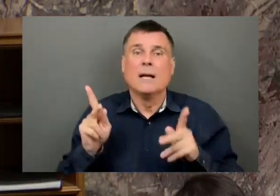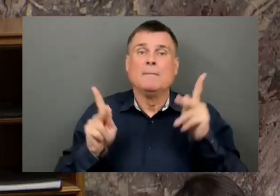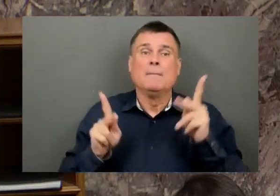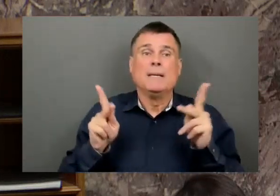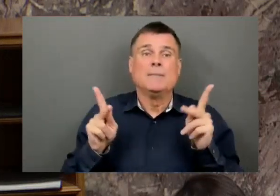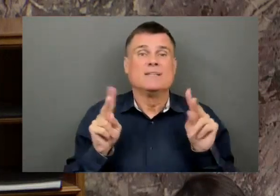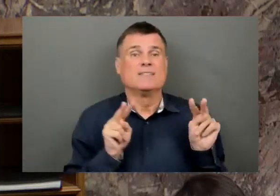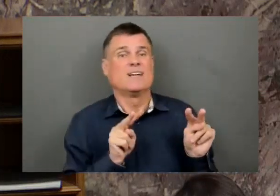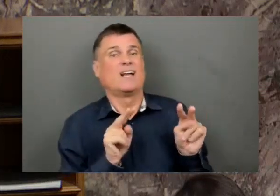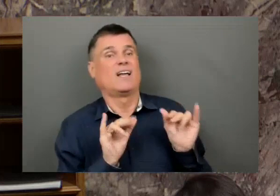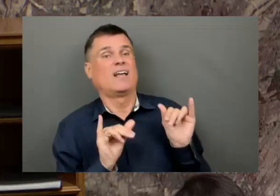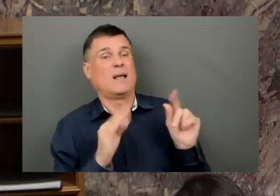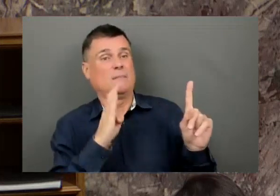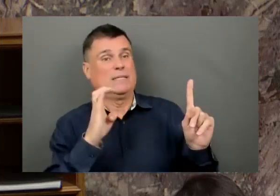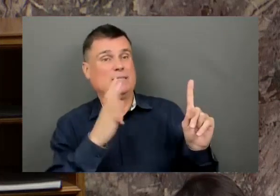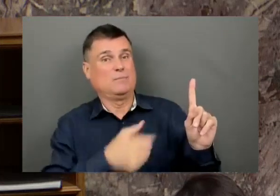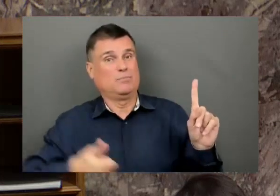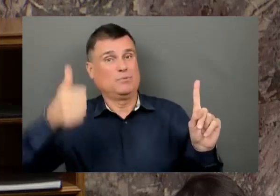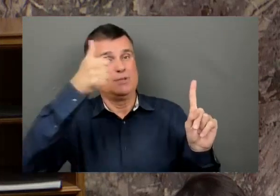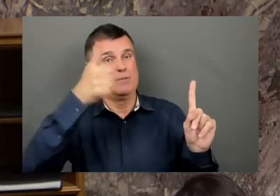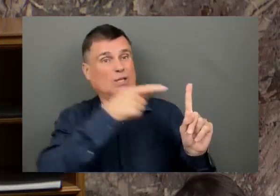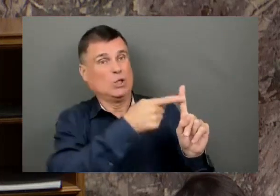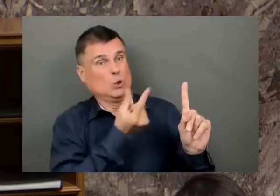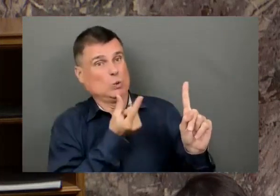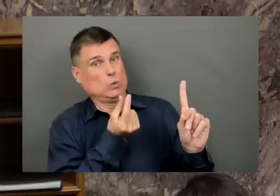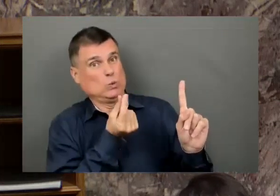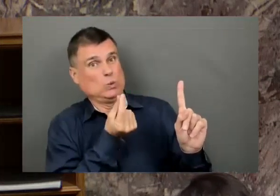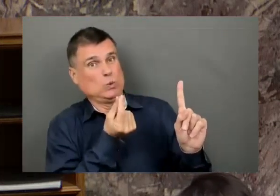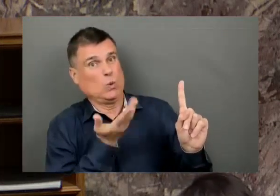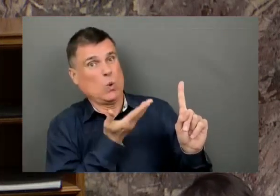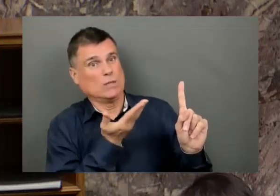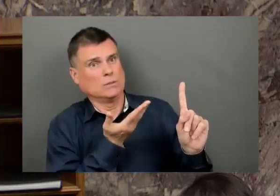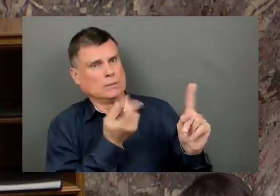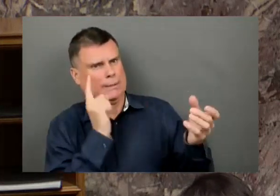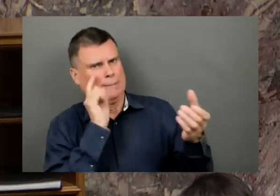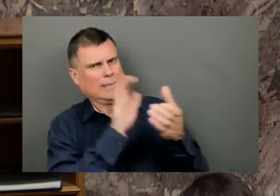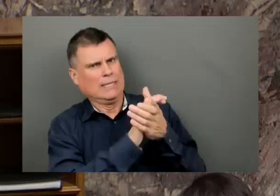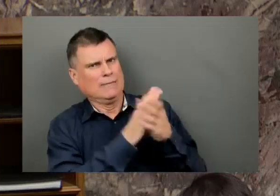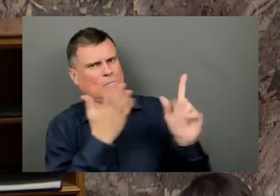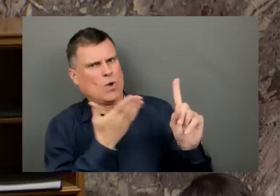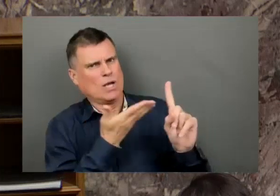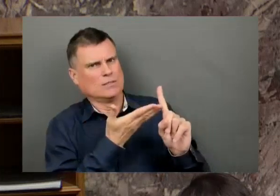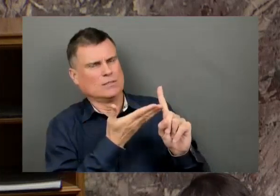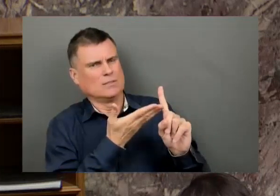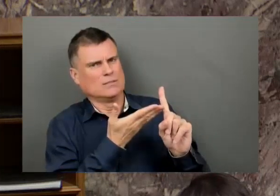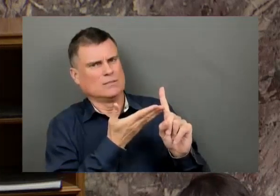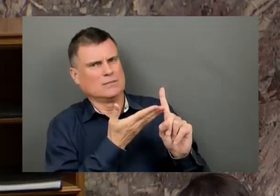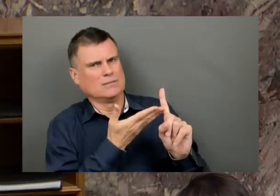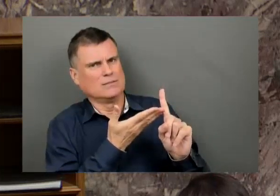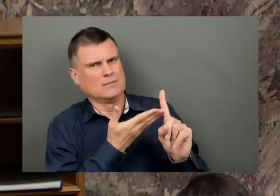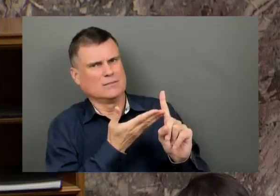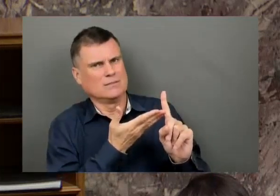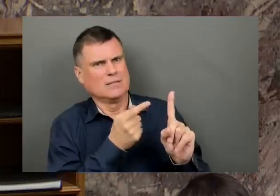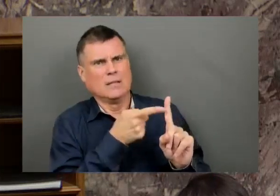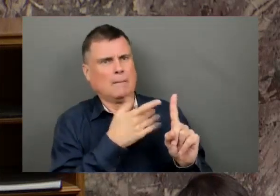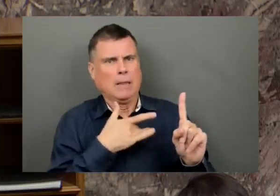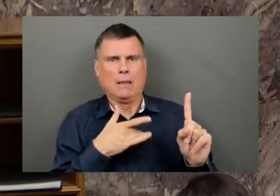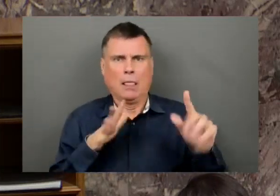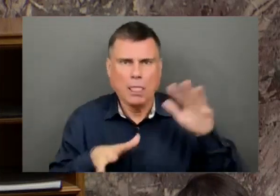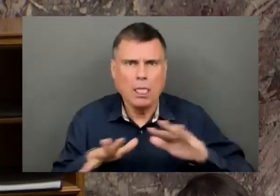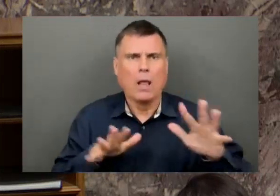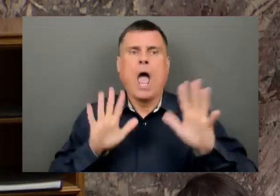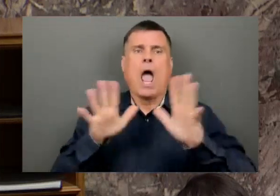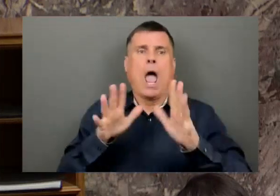opposed to a Premier who is effectively just trying to do damage control. The former finance minister says, and I quote,